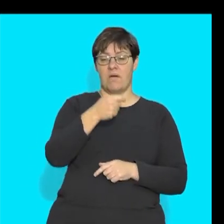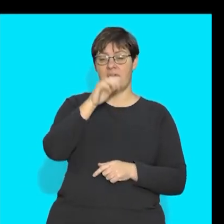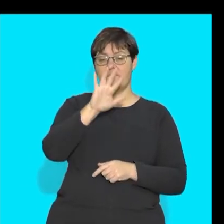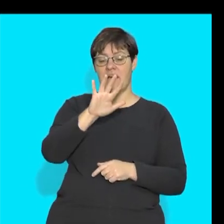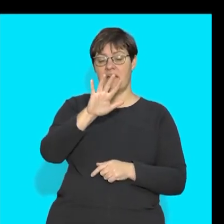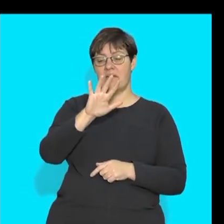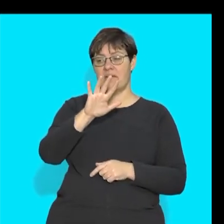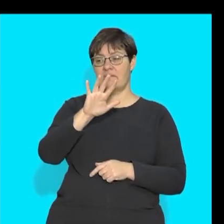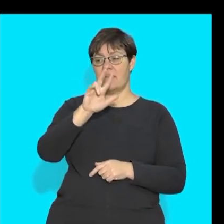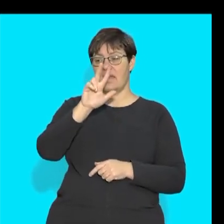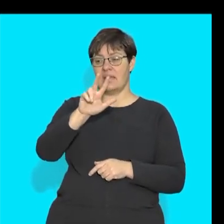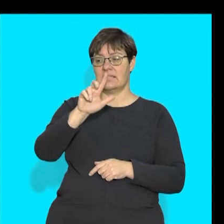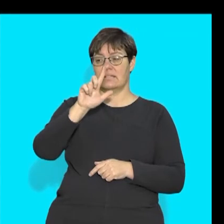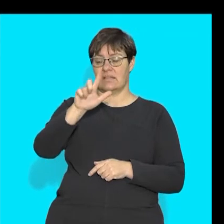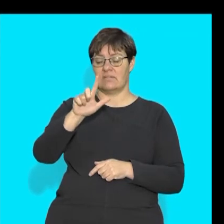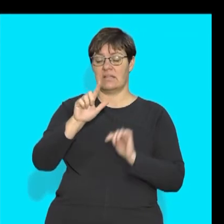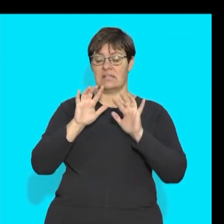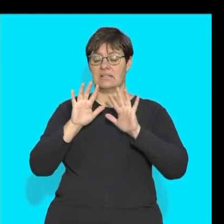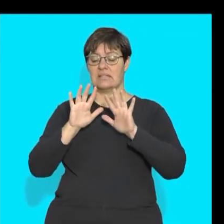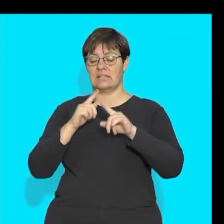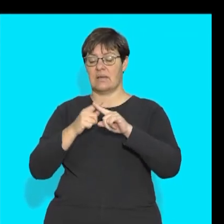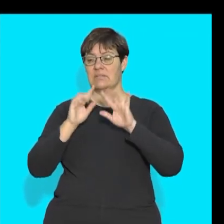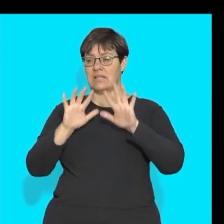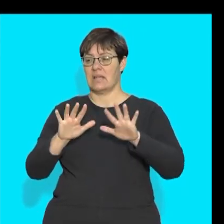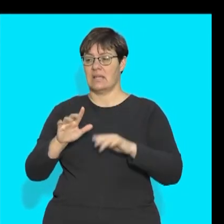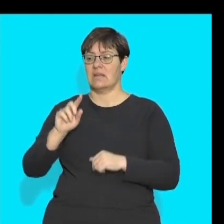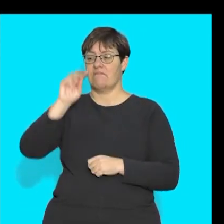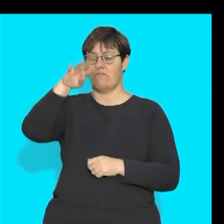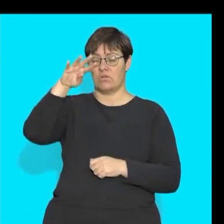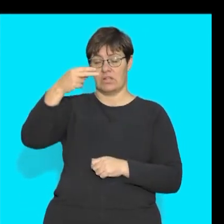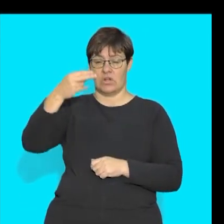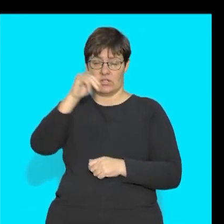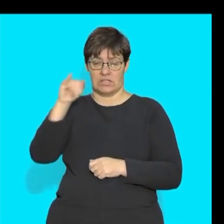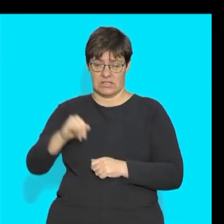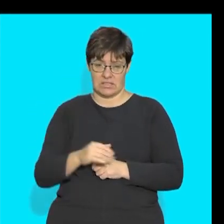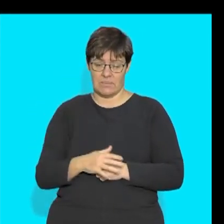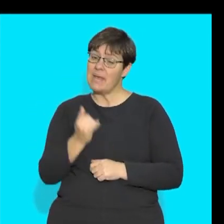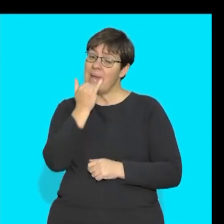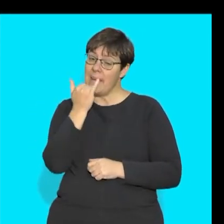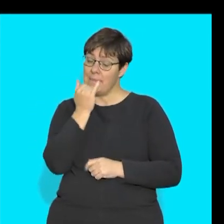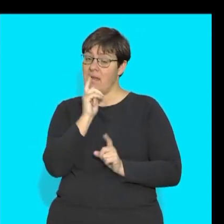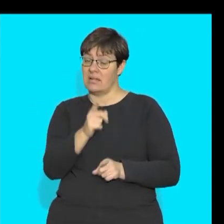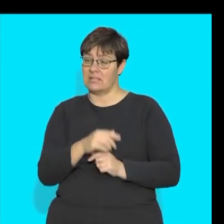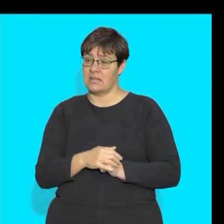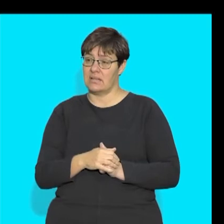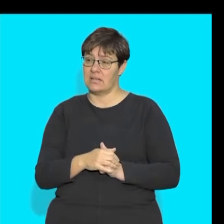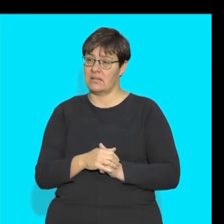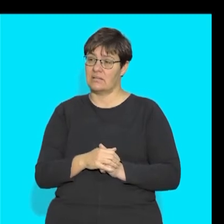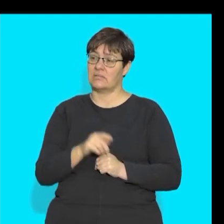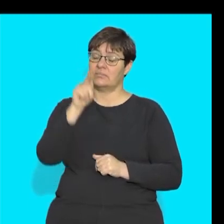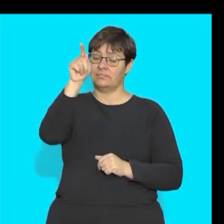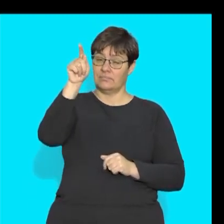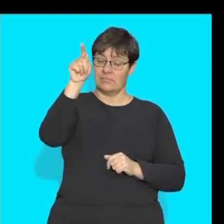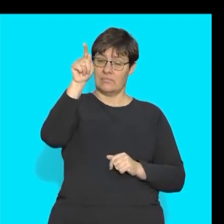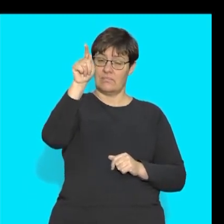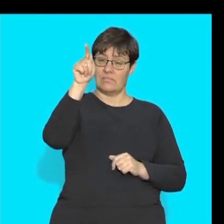5,87 times 10 to the 14 hertz. I'm happy with that answer. This